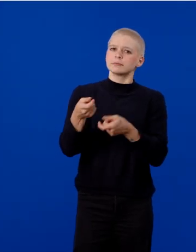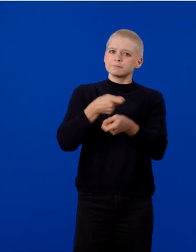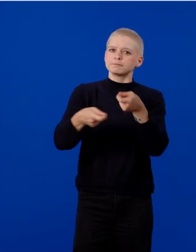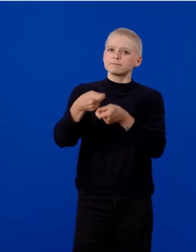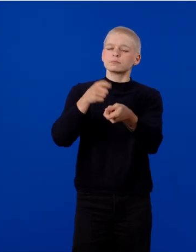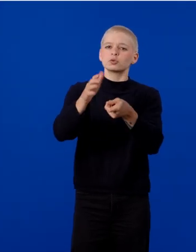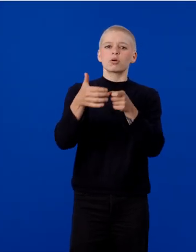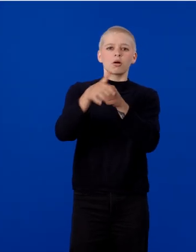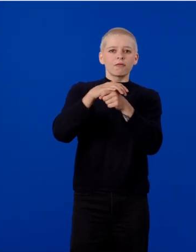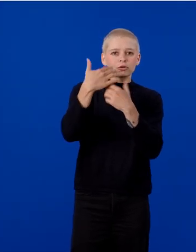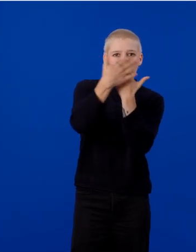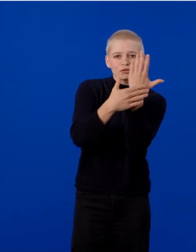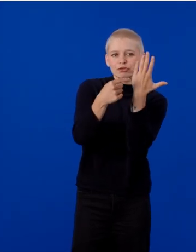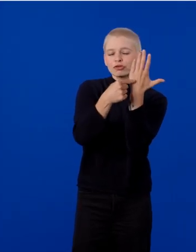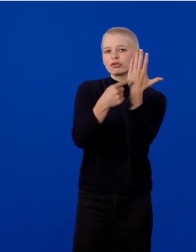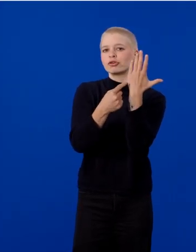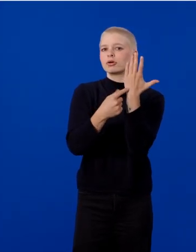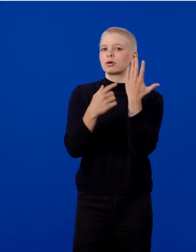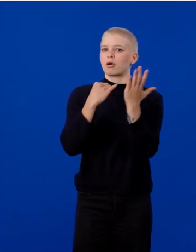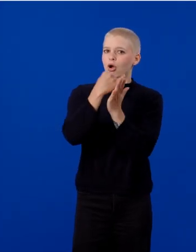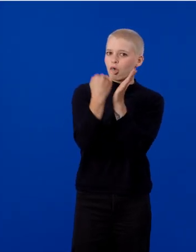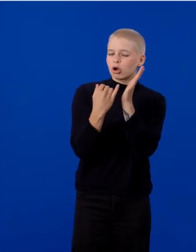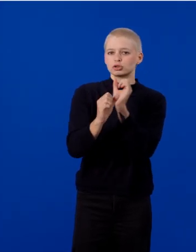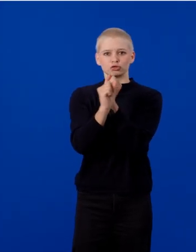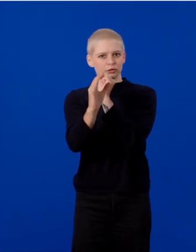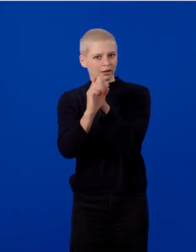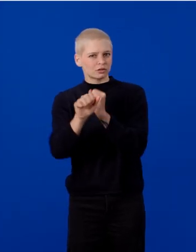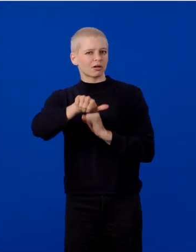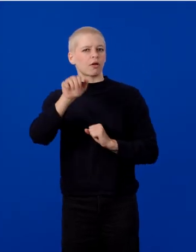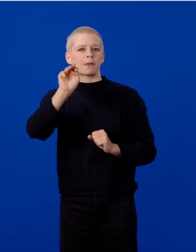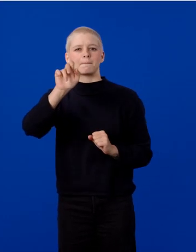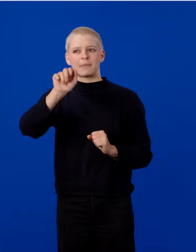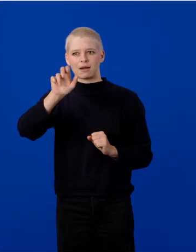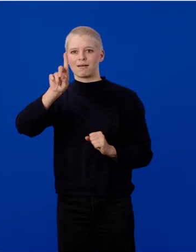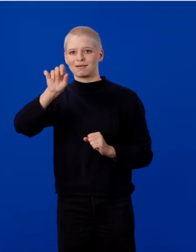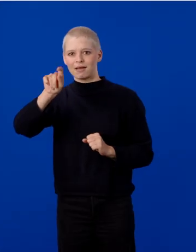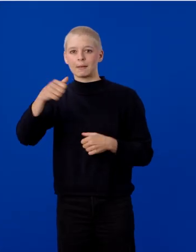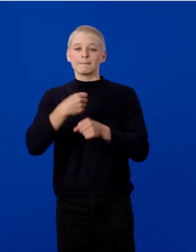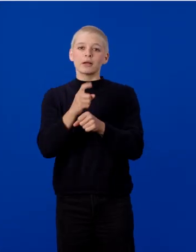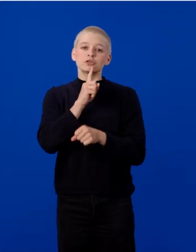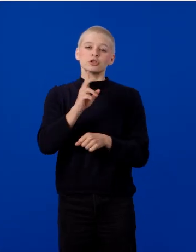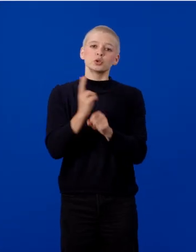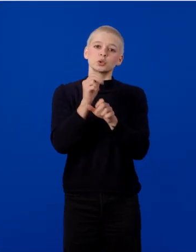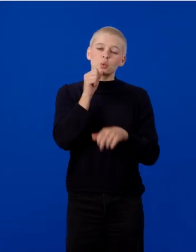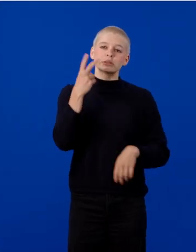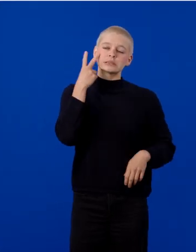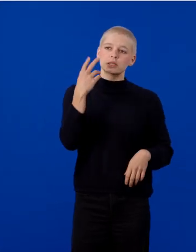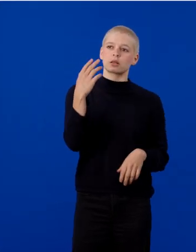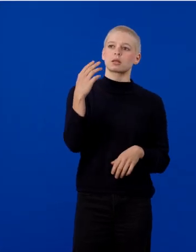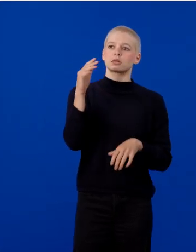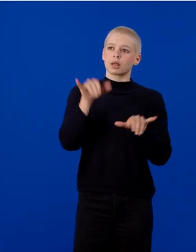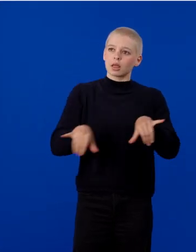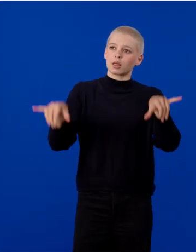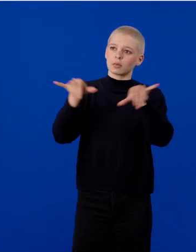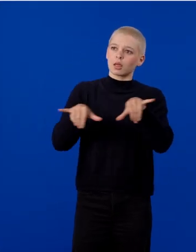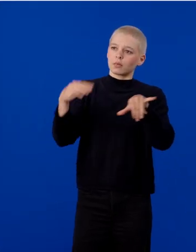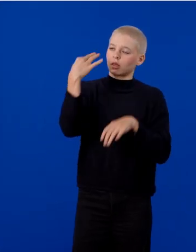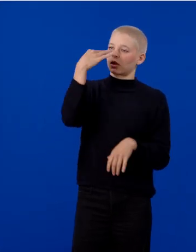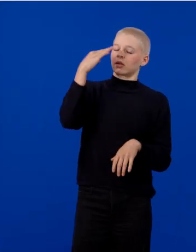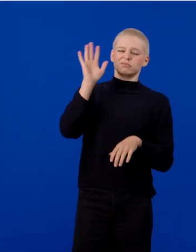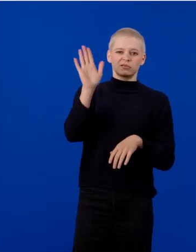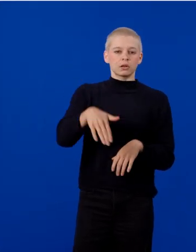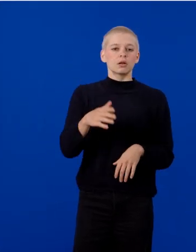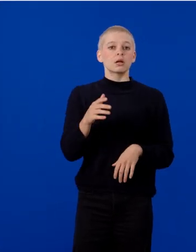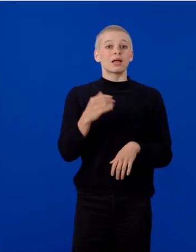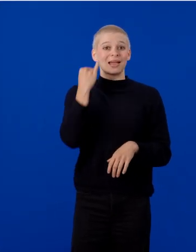and other metadata. This reduces fatigue from showing users the same marketing assets repeatedly and increases the